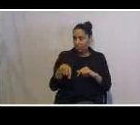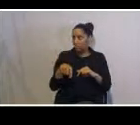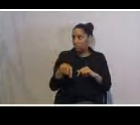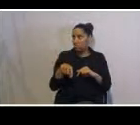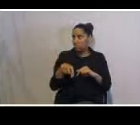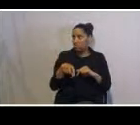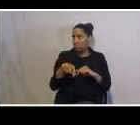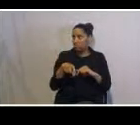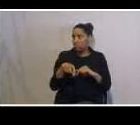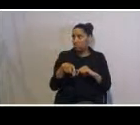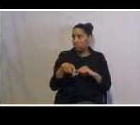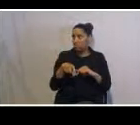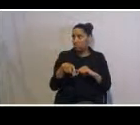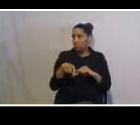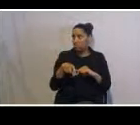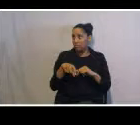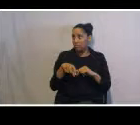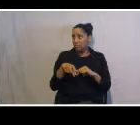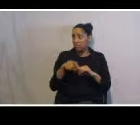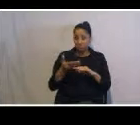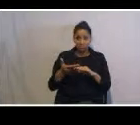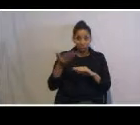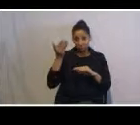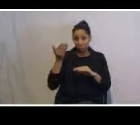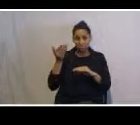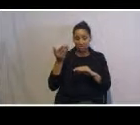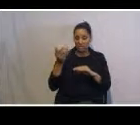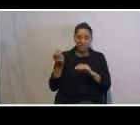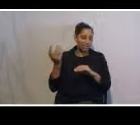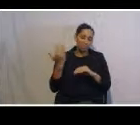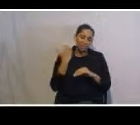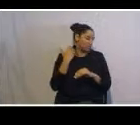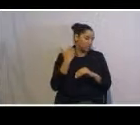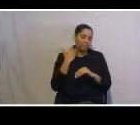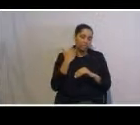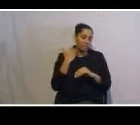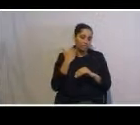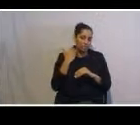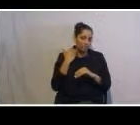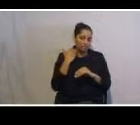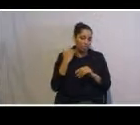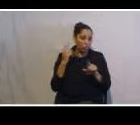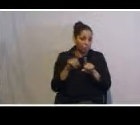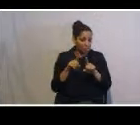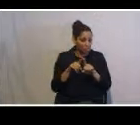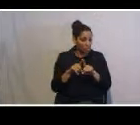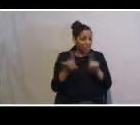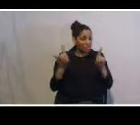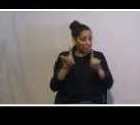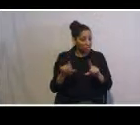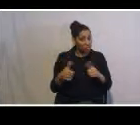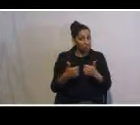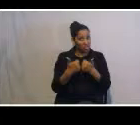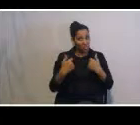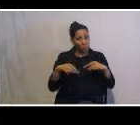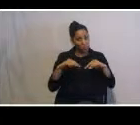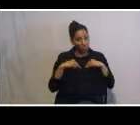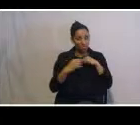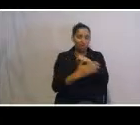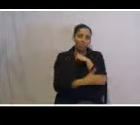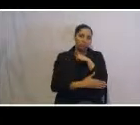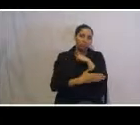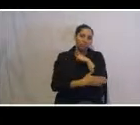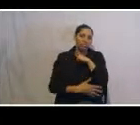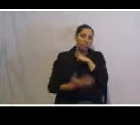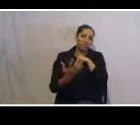that, large increase at this point in time, especially with all these challenges that we are having as a country.